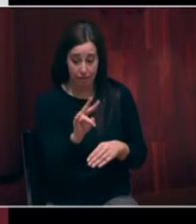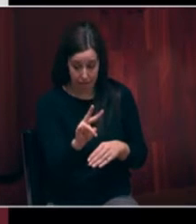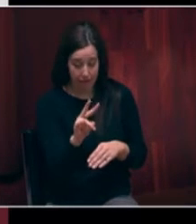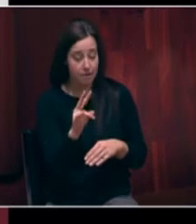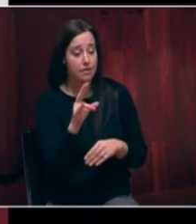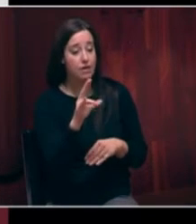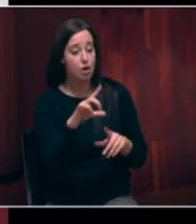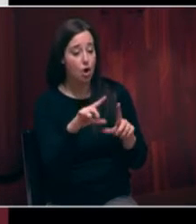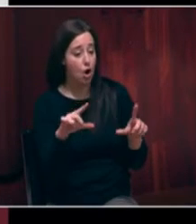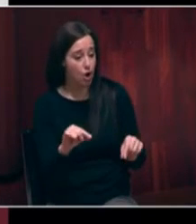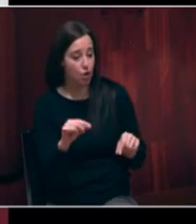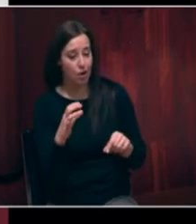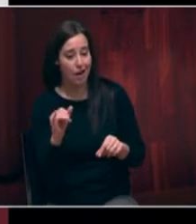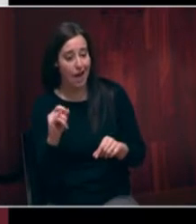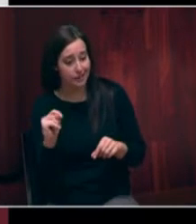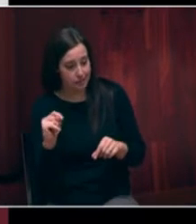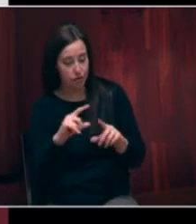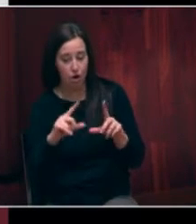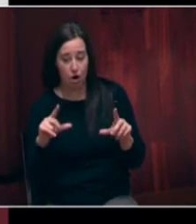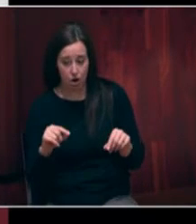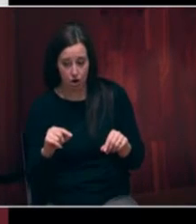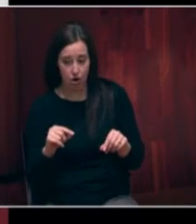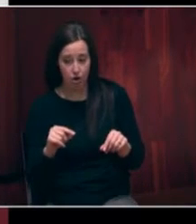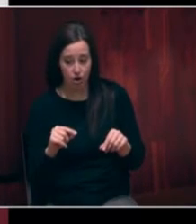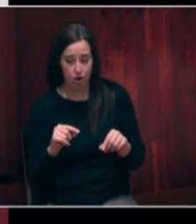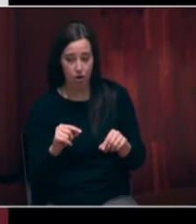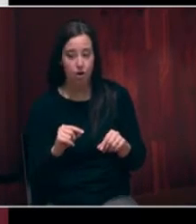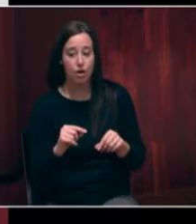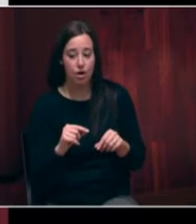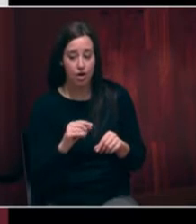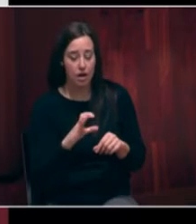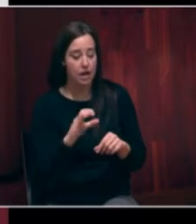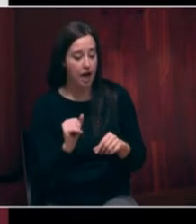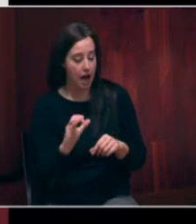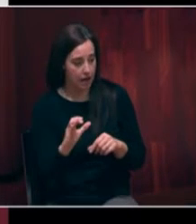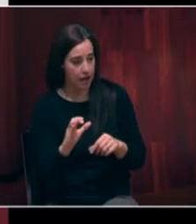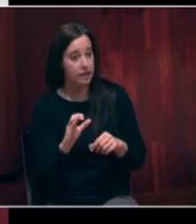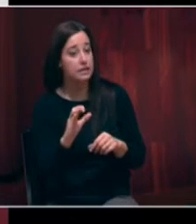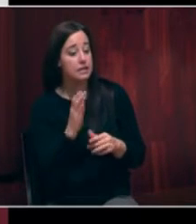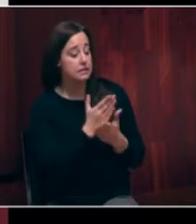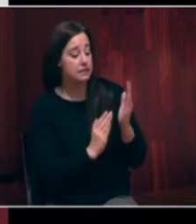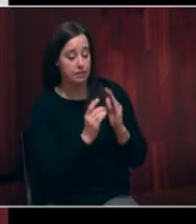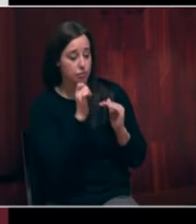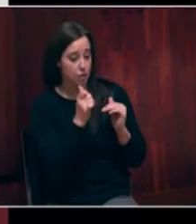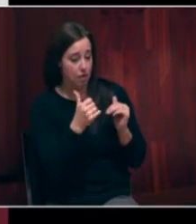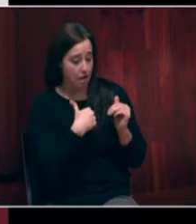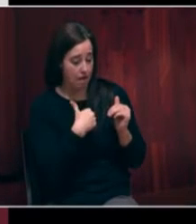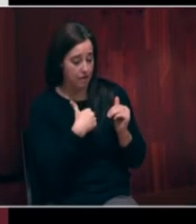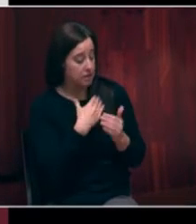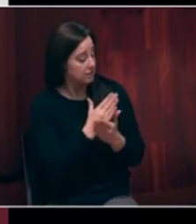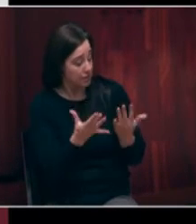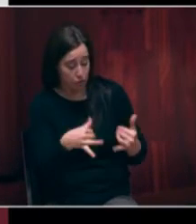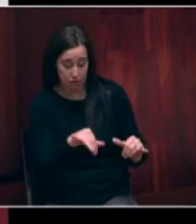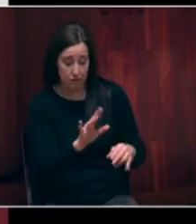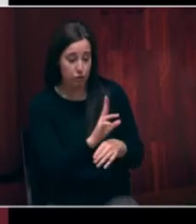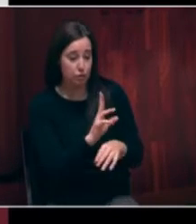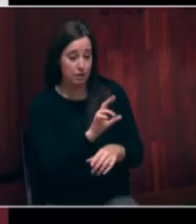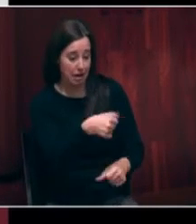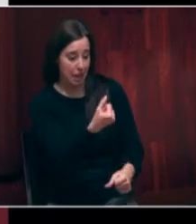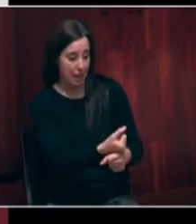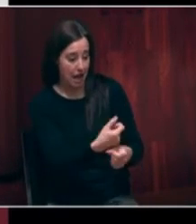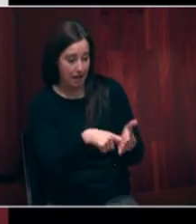a controlled environment, meaning that if your card's not coded to a particular room, you don't get access. Some agencies are still using lock and keys, and some are using